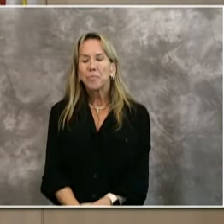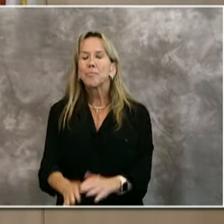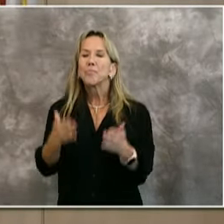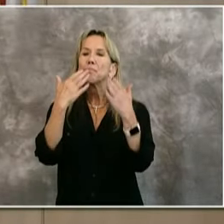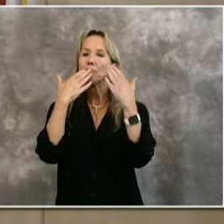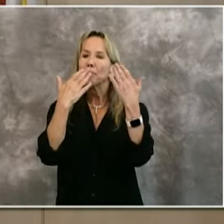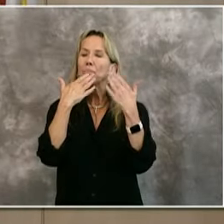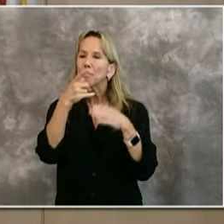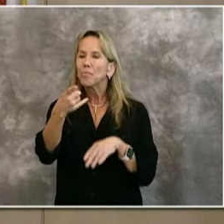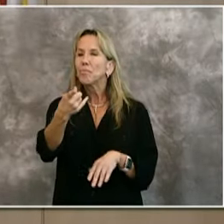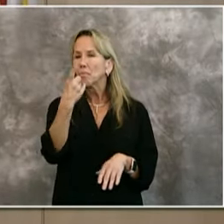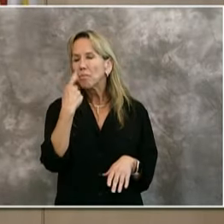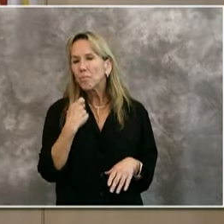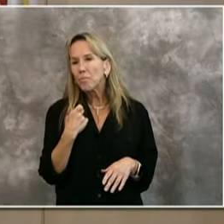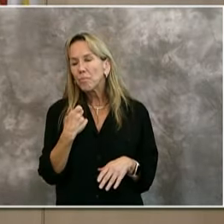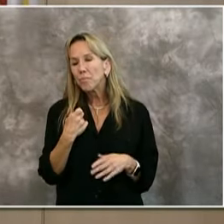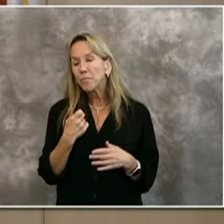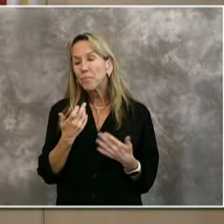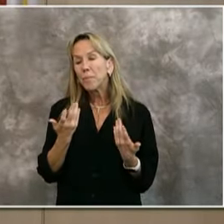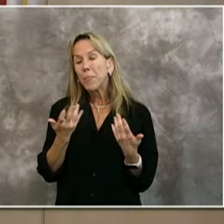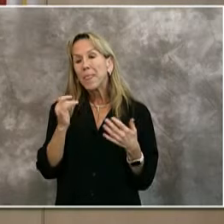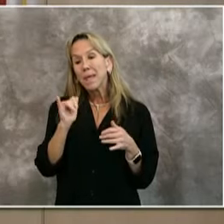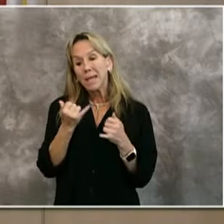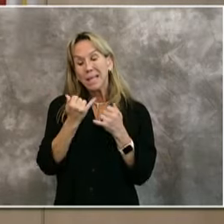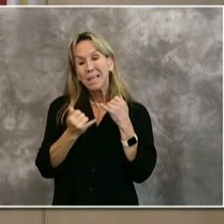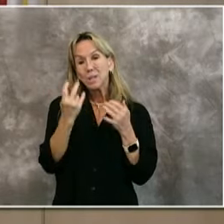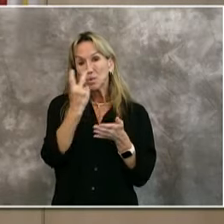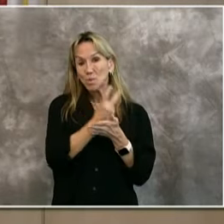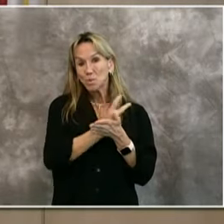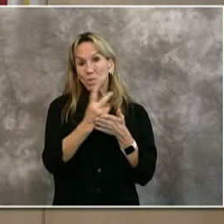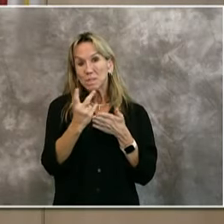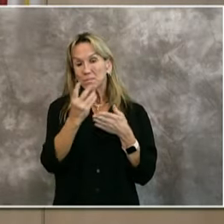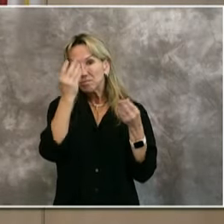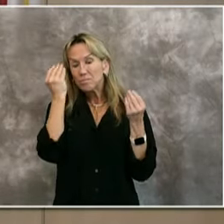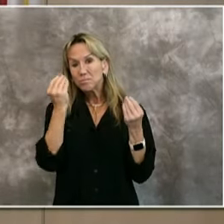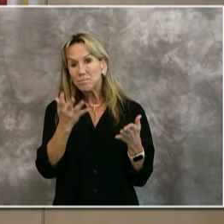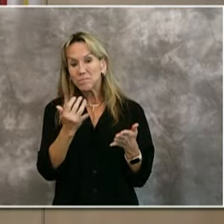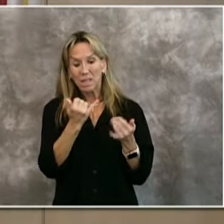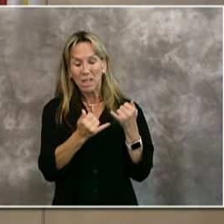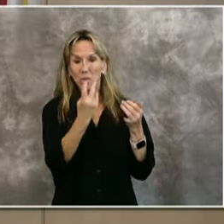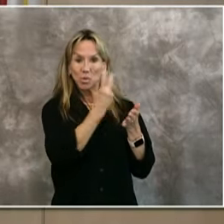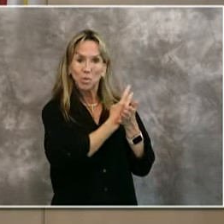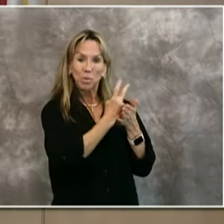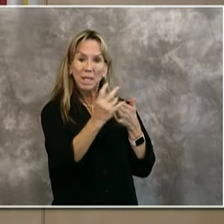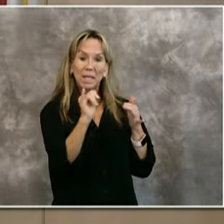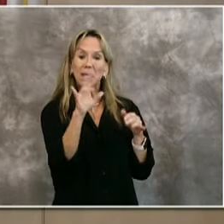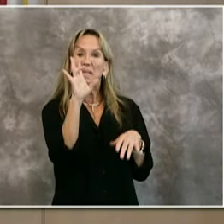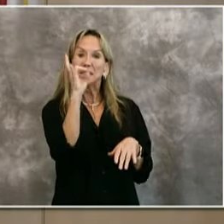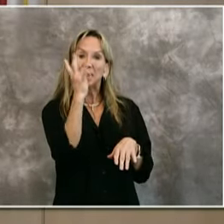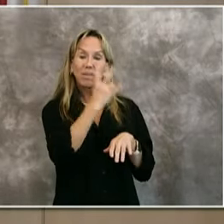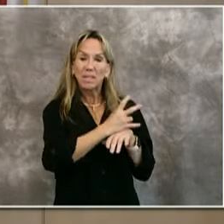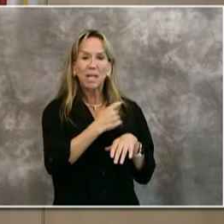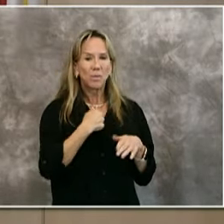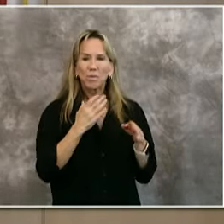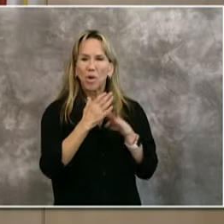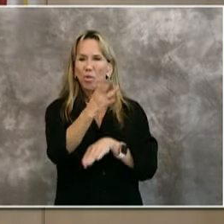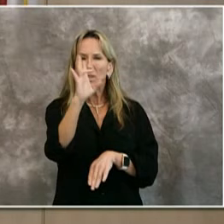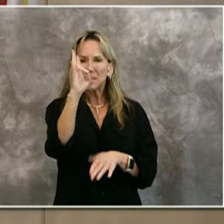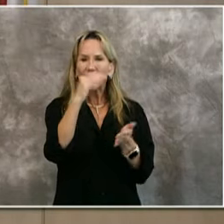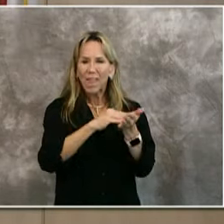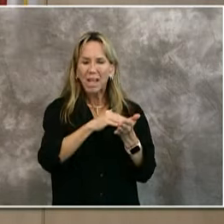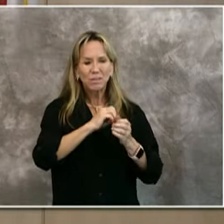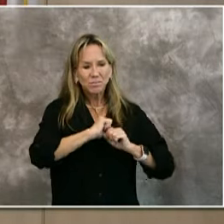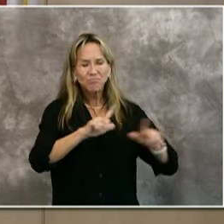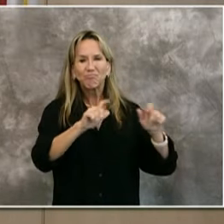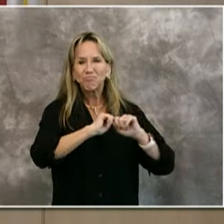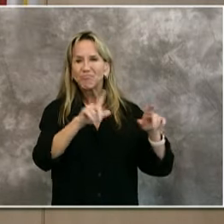Thank you for that question. For the approximately last 2 weeks, we were averaging on our 7 days over 7,000. Truth be